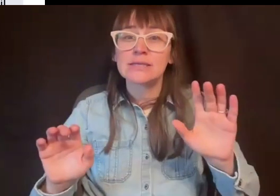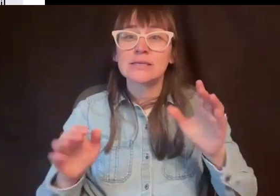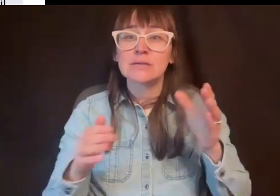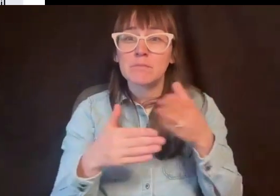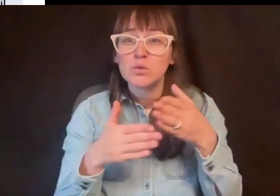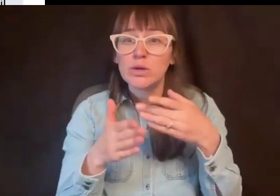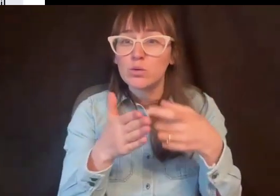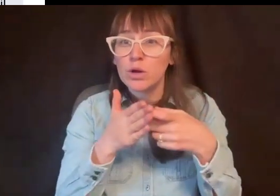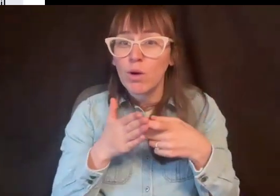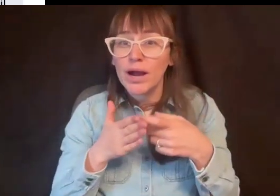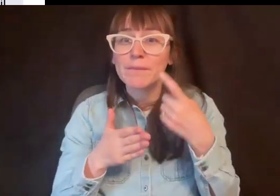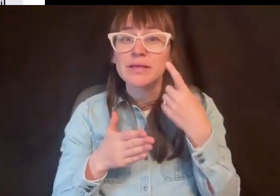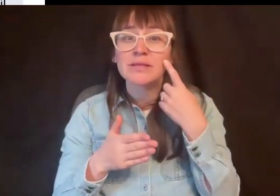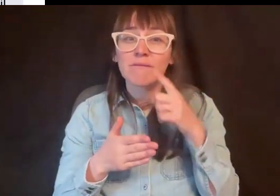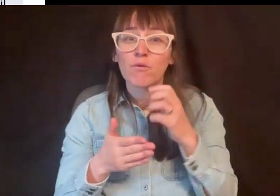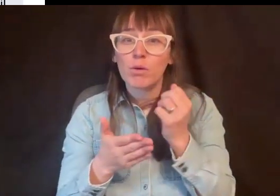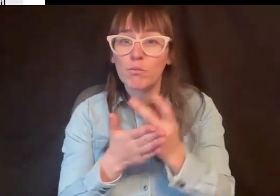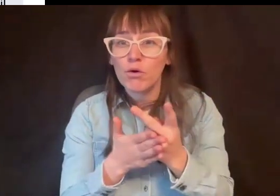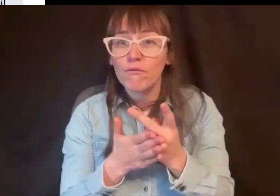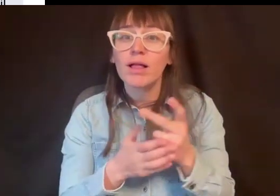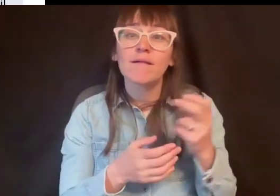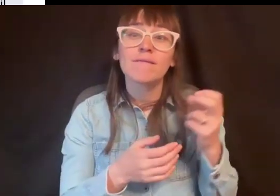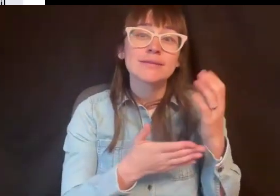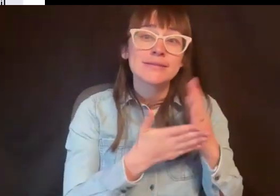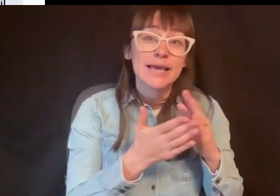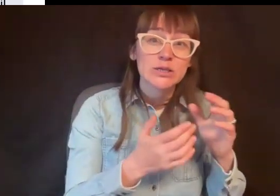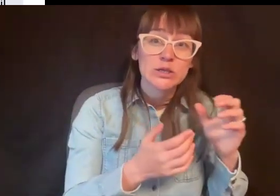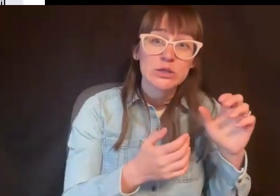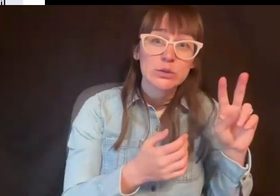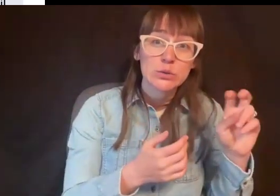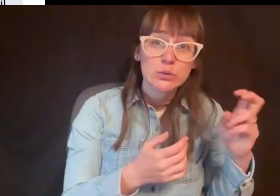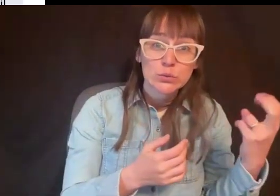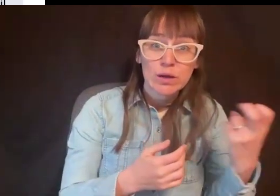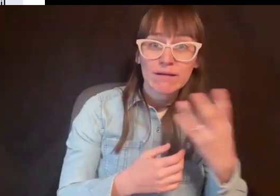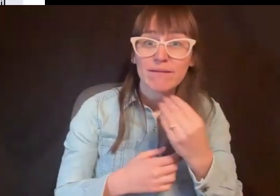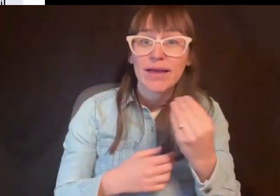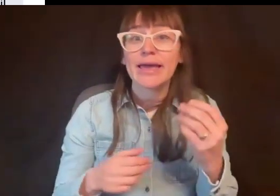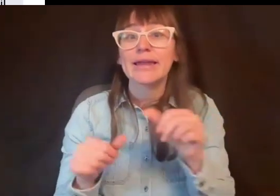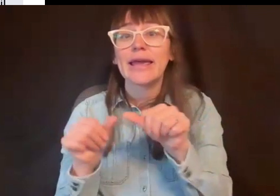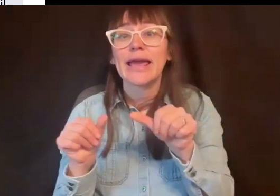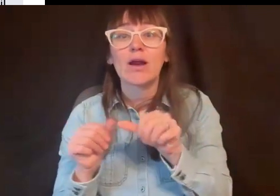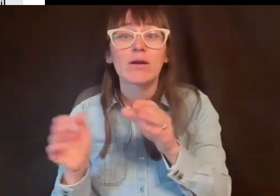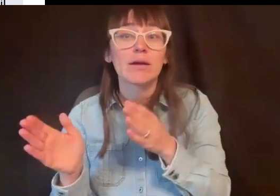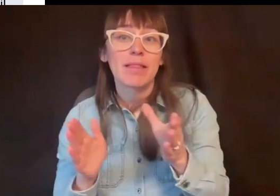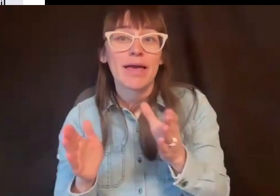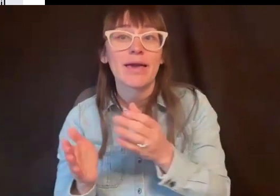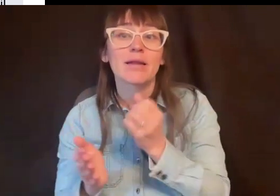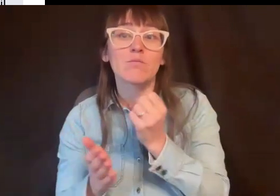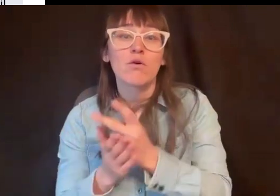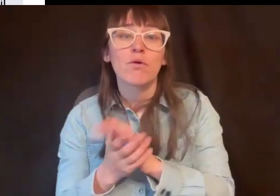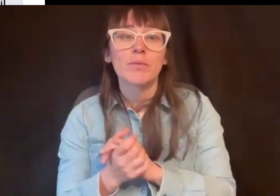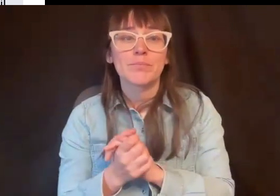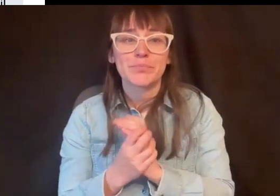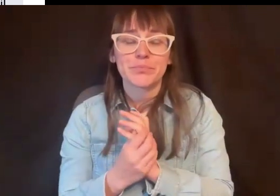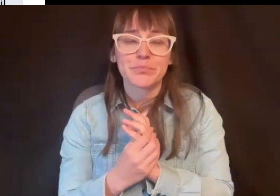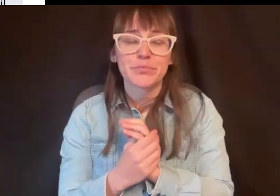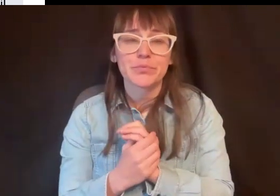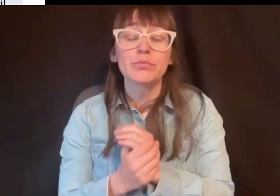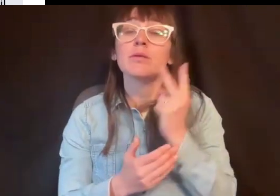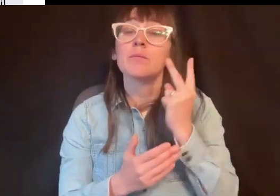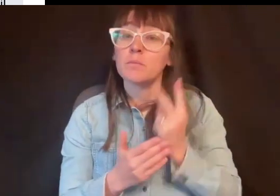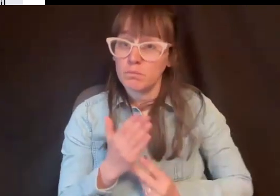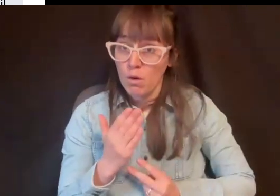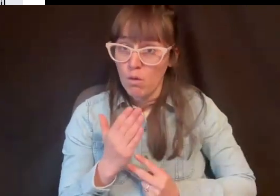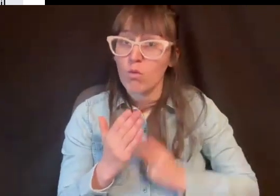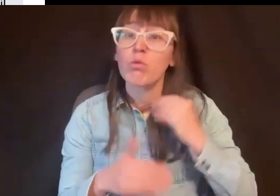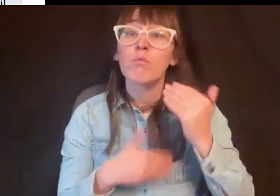and the requirements for prior approval of Section 212 agreements under the Act. Prior approval. Both processes require